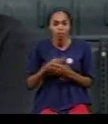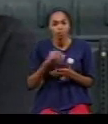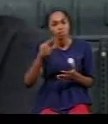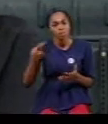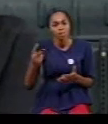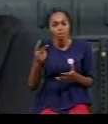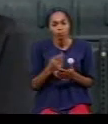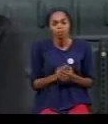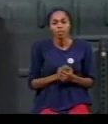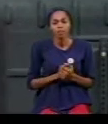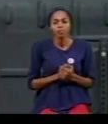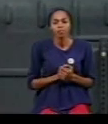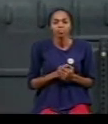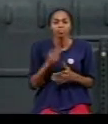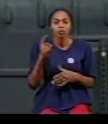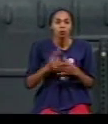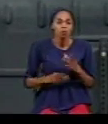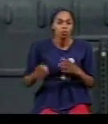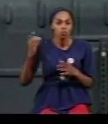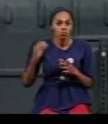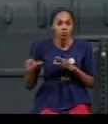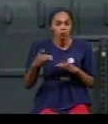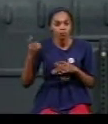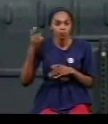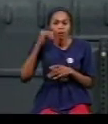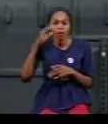what he did for me at the last Global Crusade.